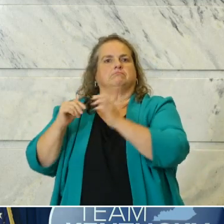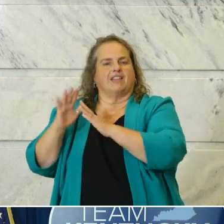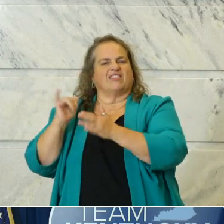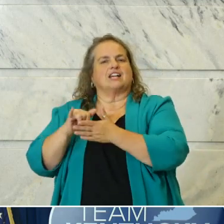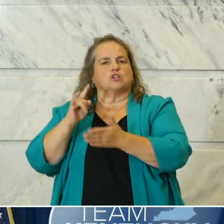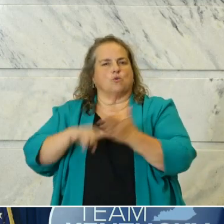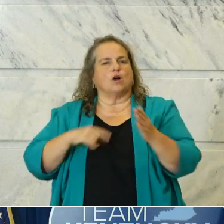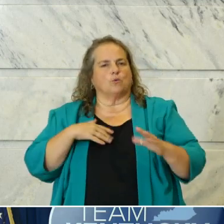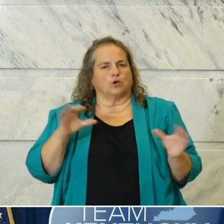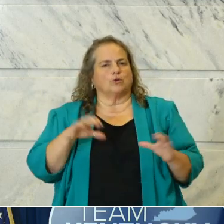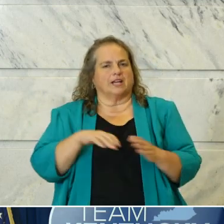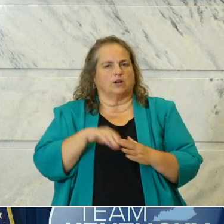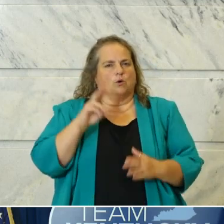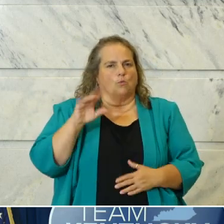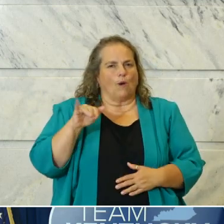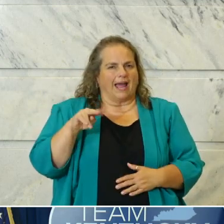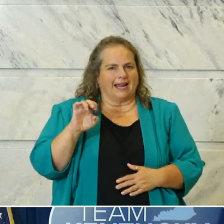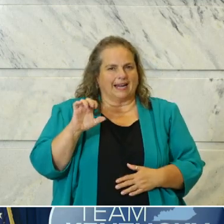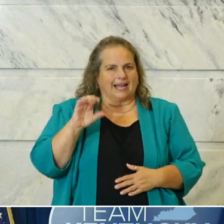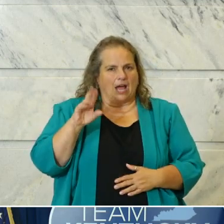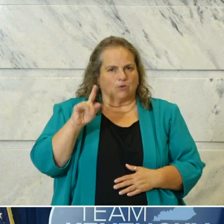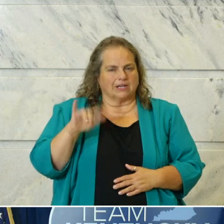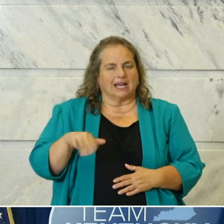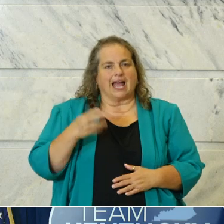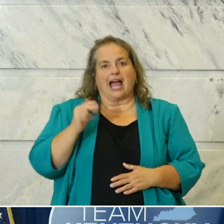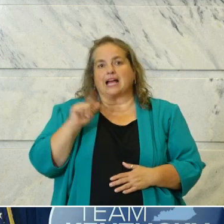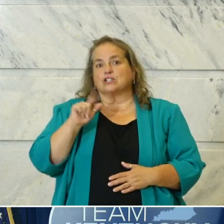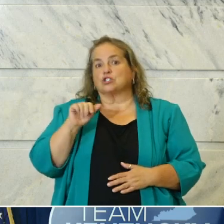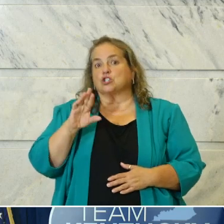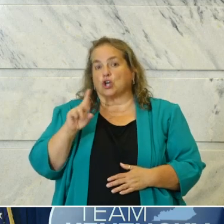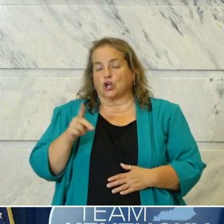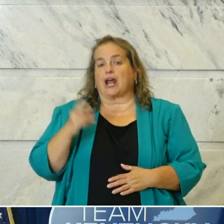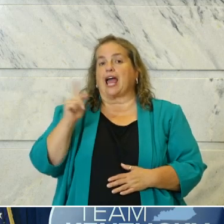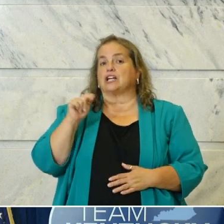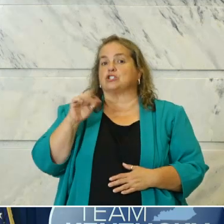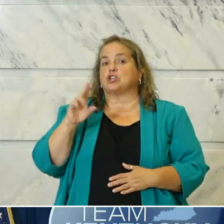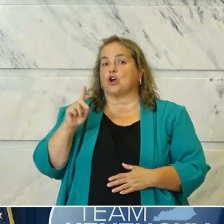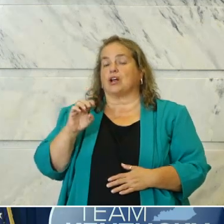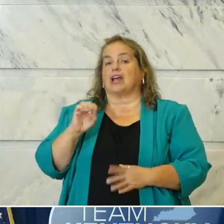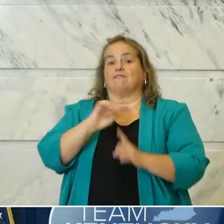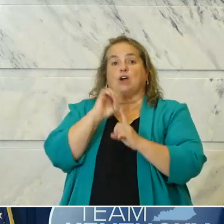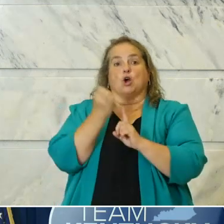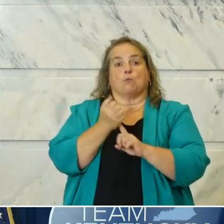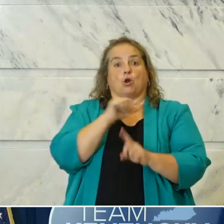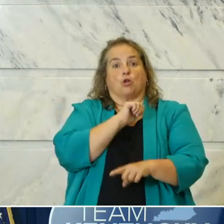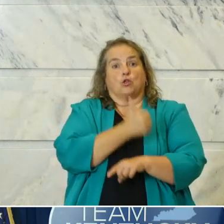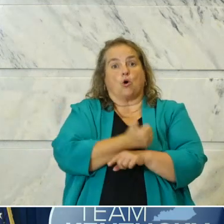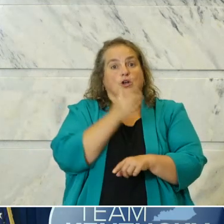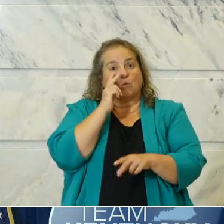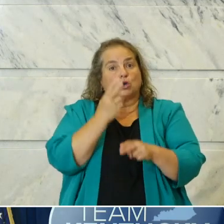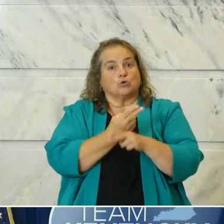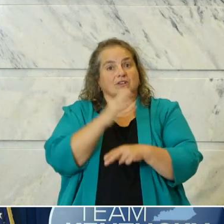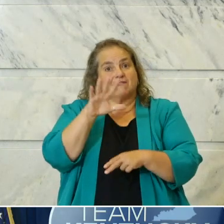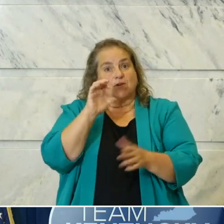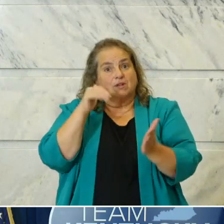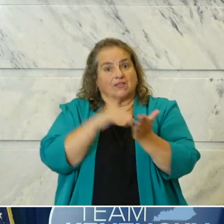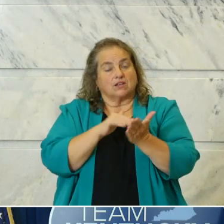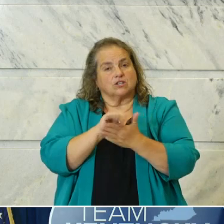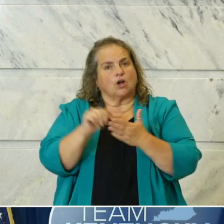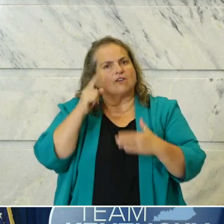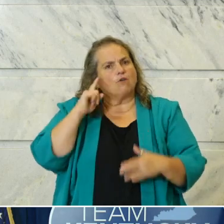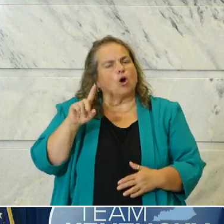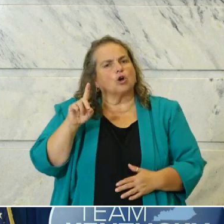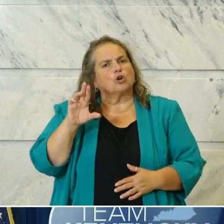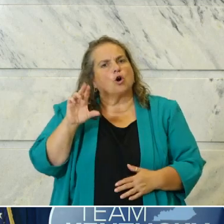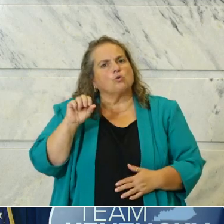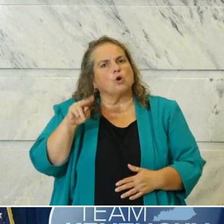In Hazard, the Hazard Troublesome Creek Environmental Authority is going to use $500,000 for the Drone Port